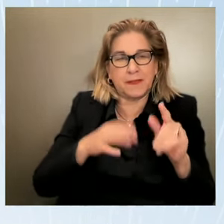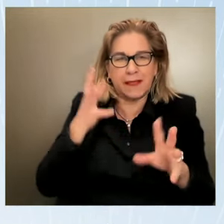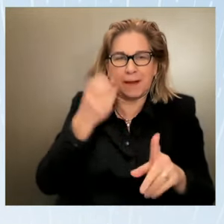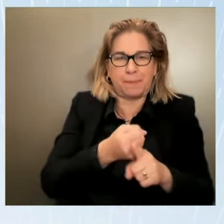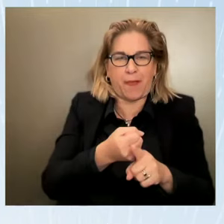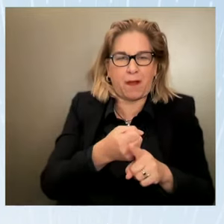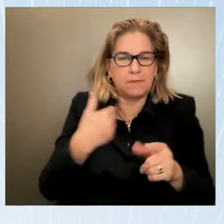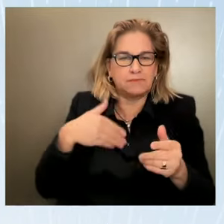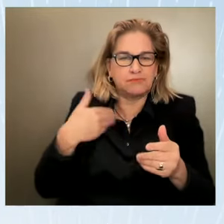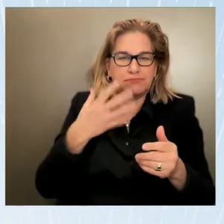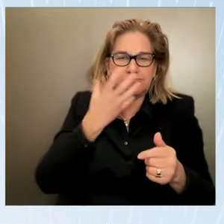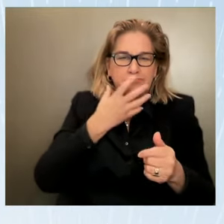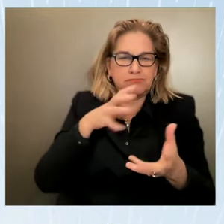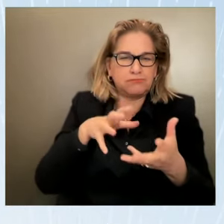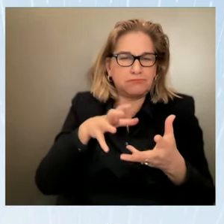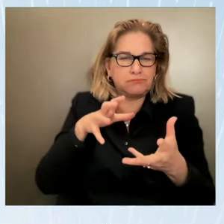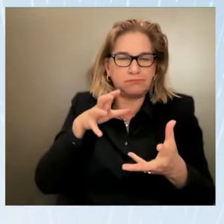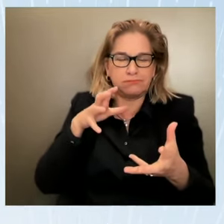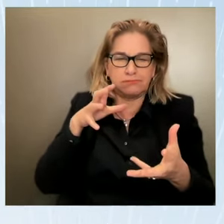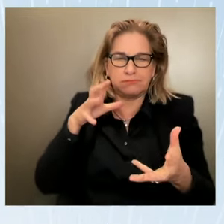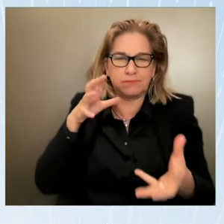receive the award.